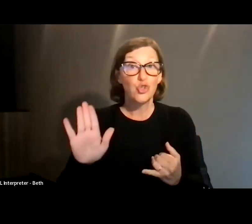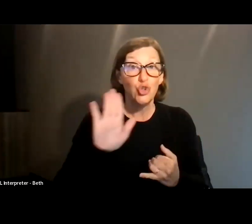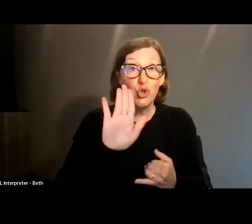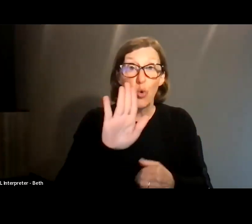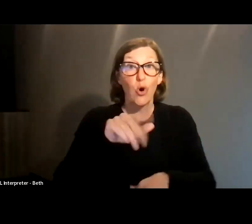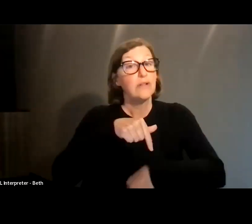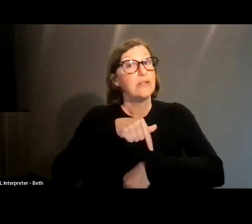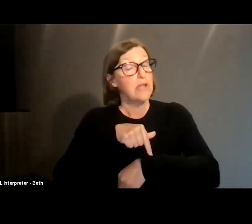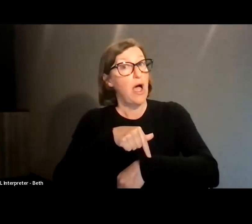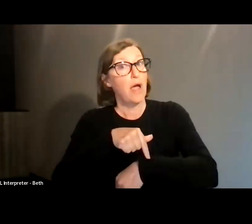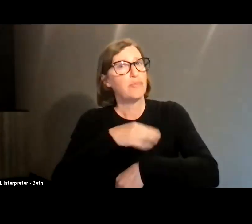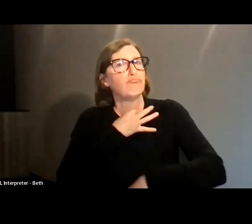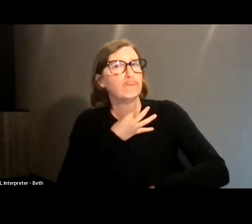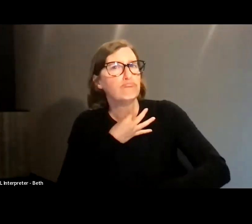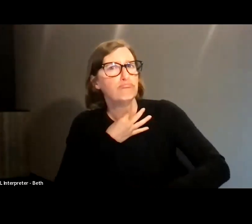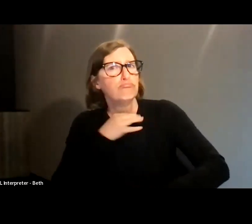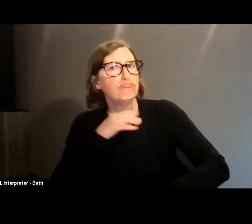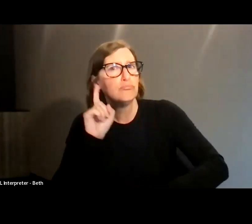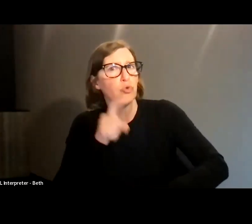to ask your questions.